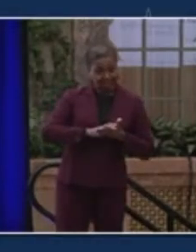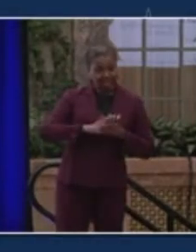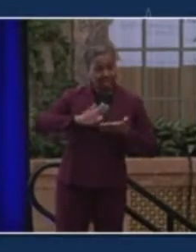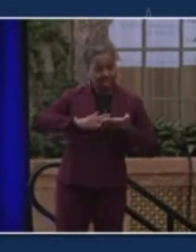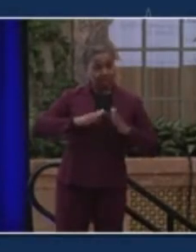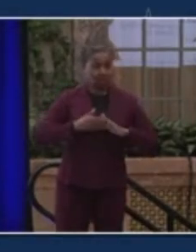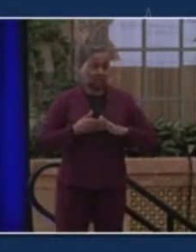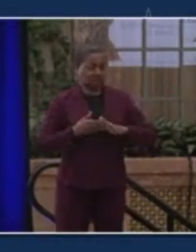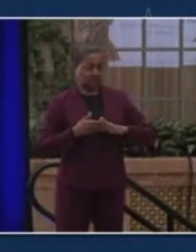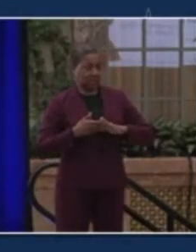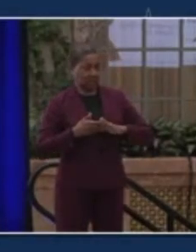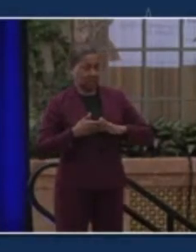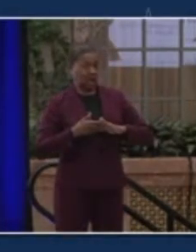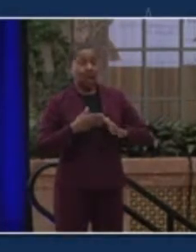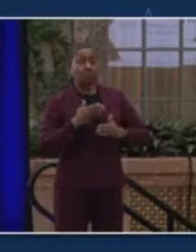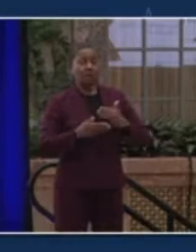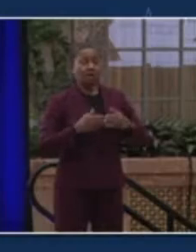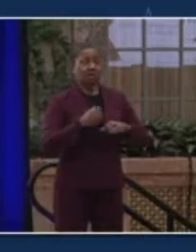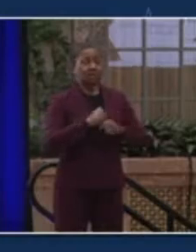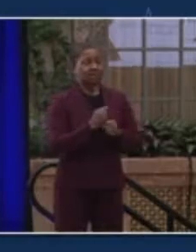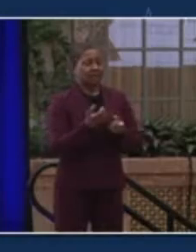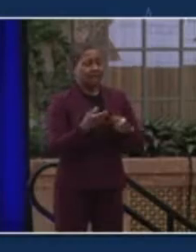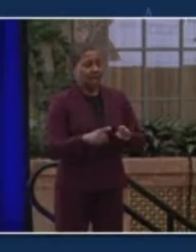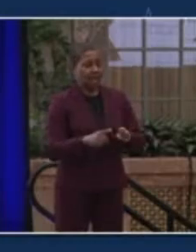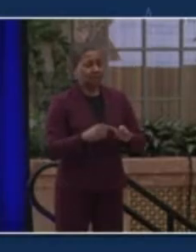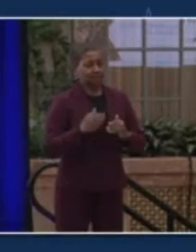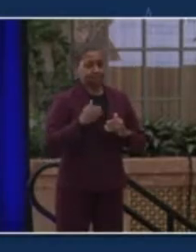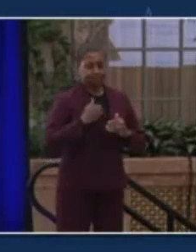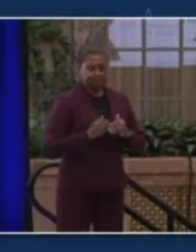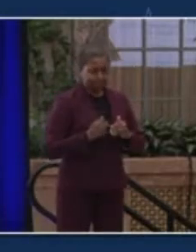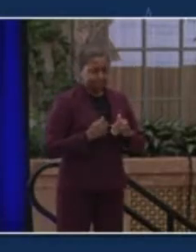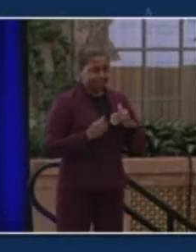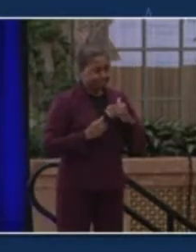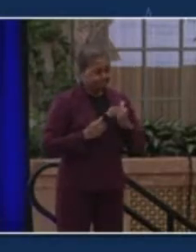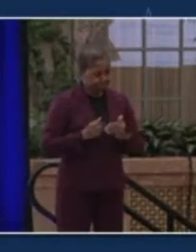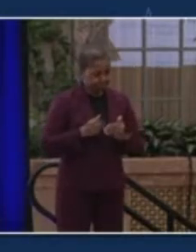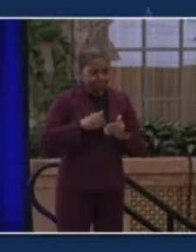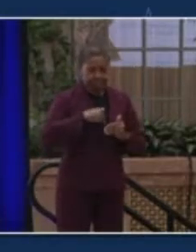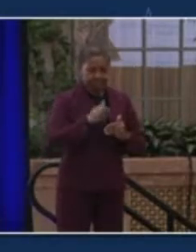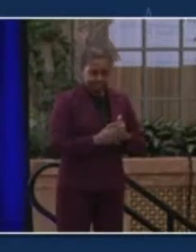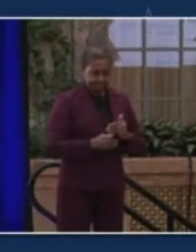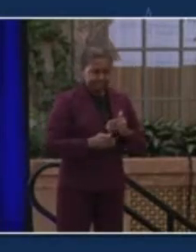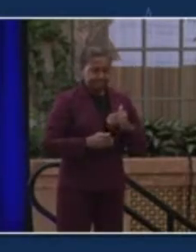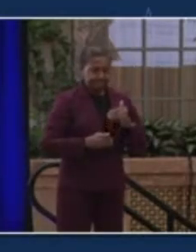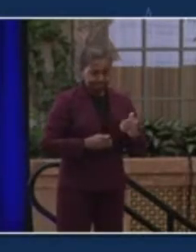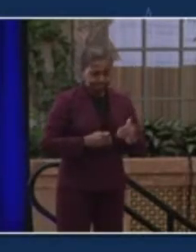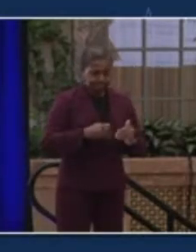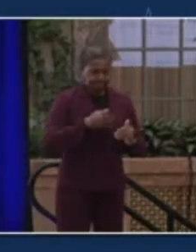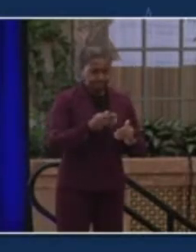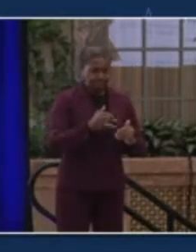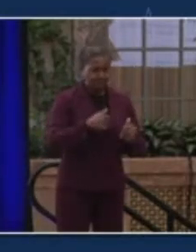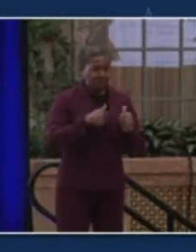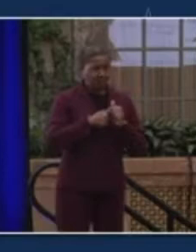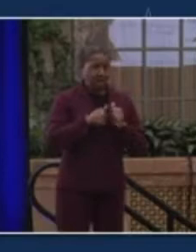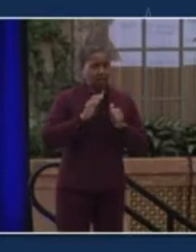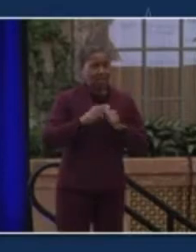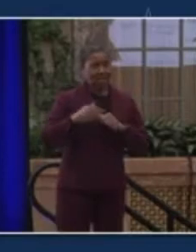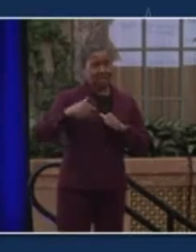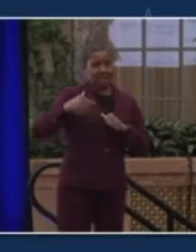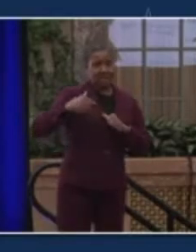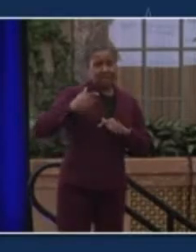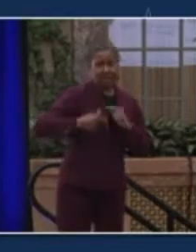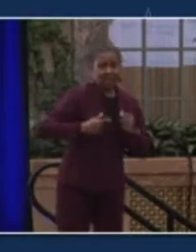community. Progress is made piece by piece, and if we follow the great legacy of this great man,